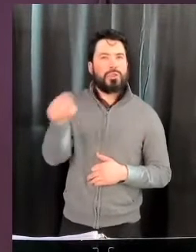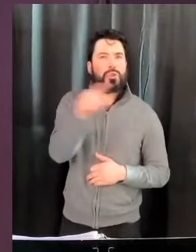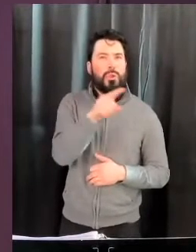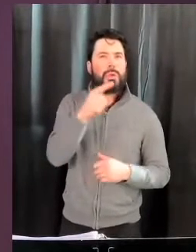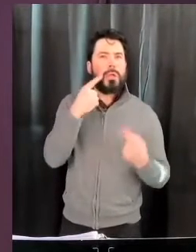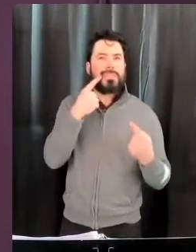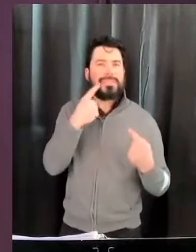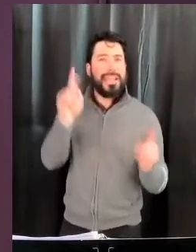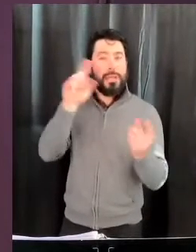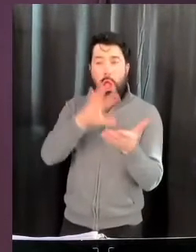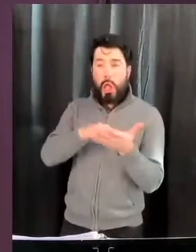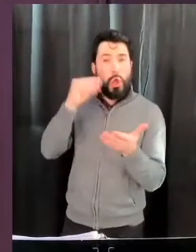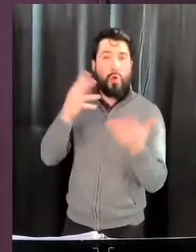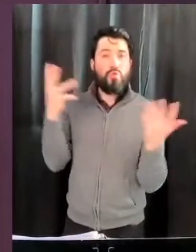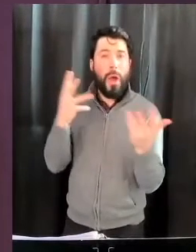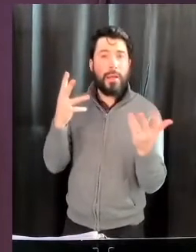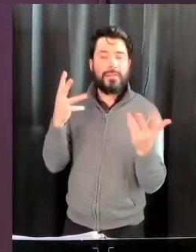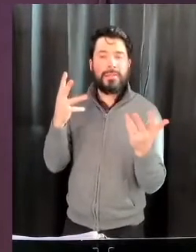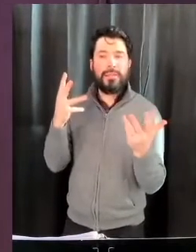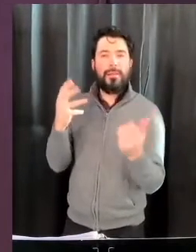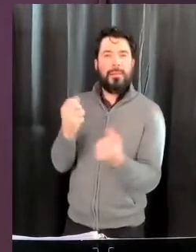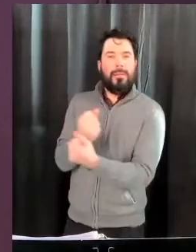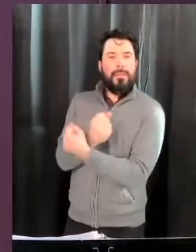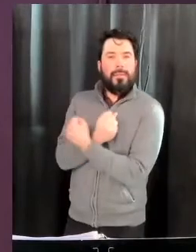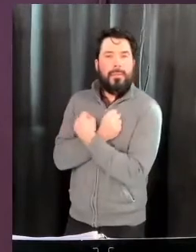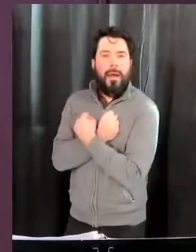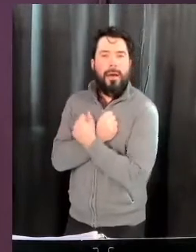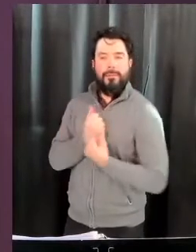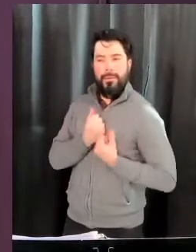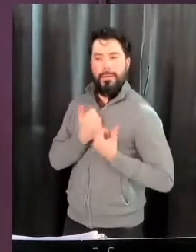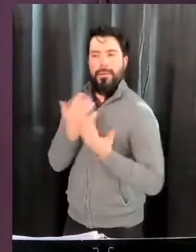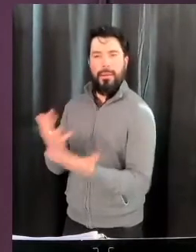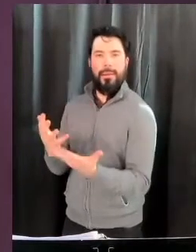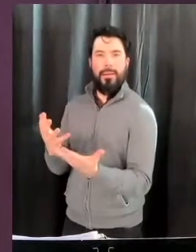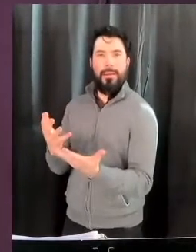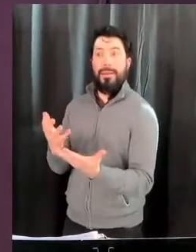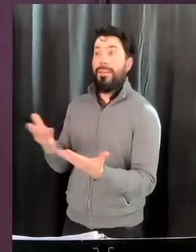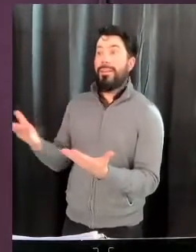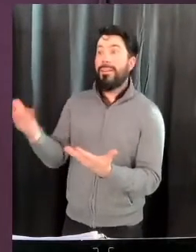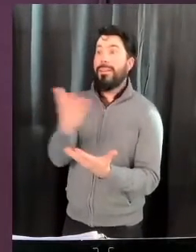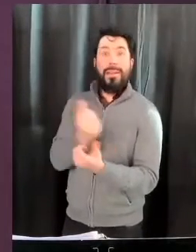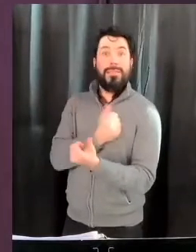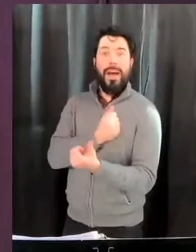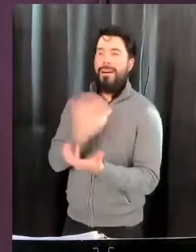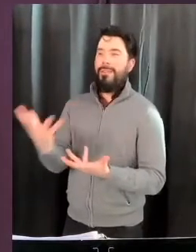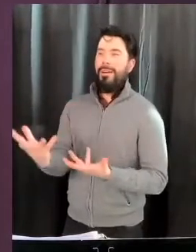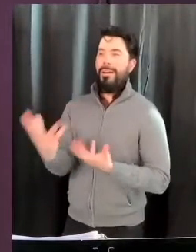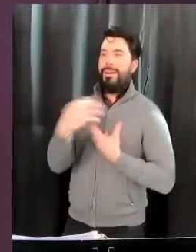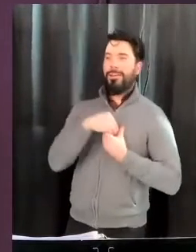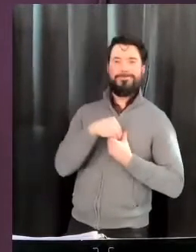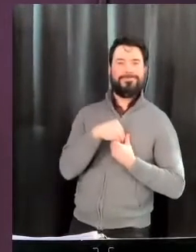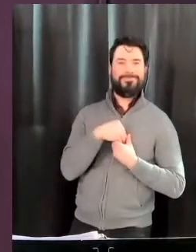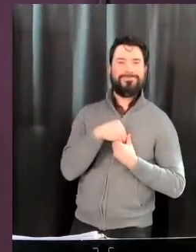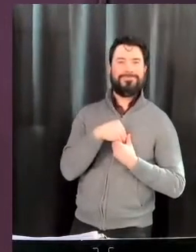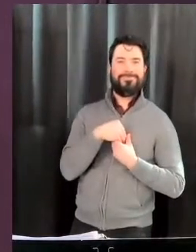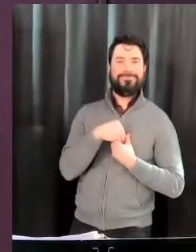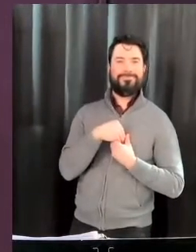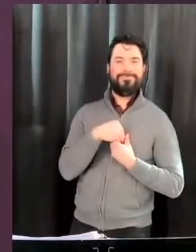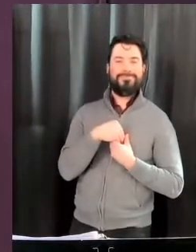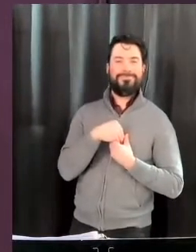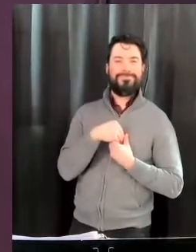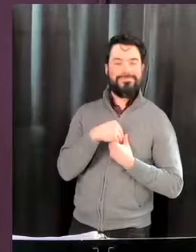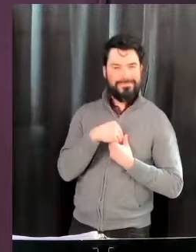be loved in return. Now, a lot of us know what it feels like to love